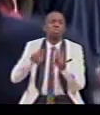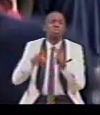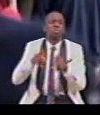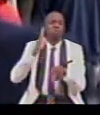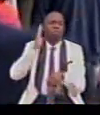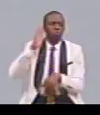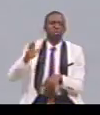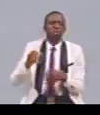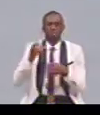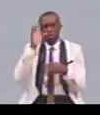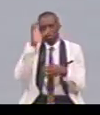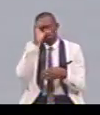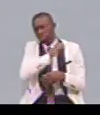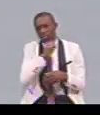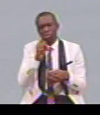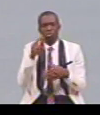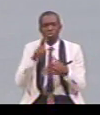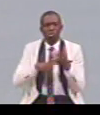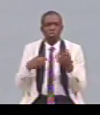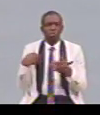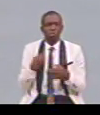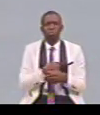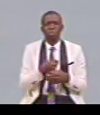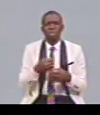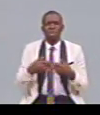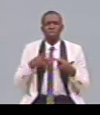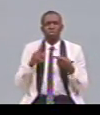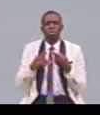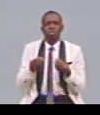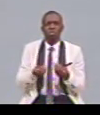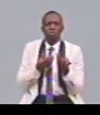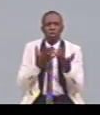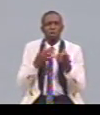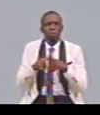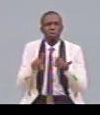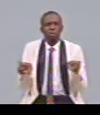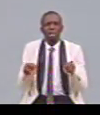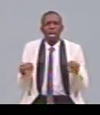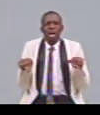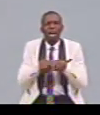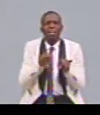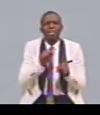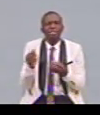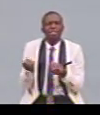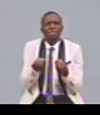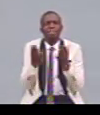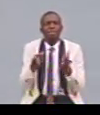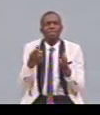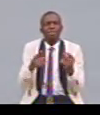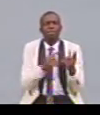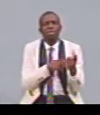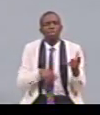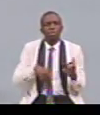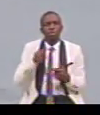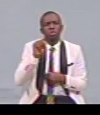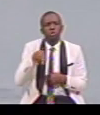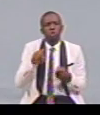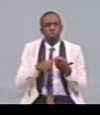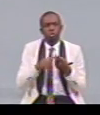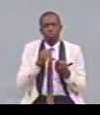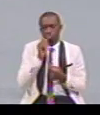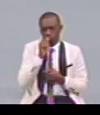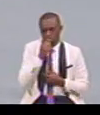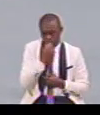endure. Endure as the messenger, the servant of the Lord, and do what he has called us to do. You